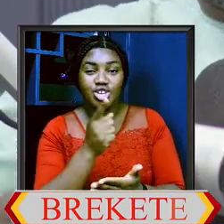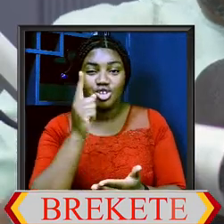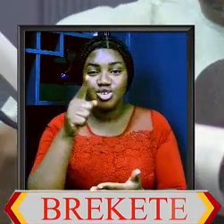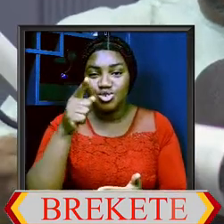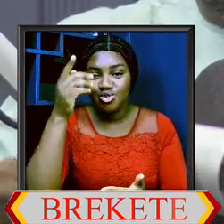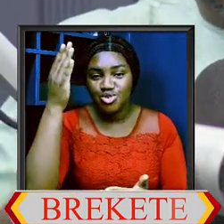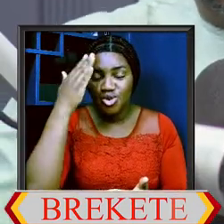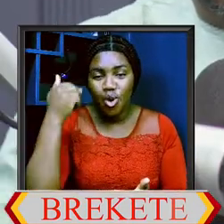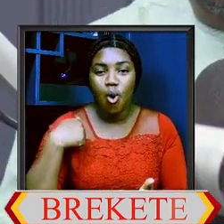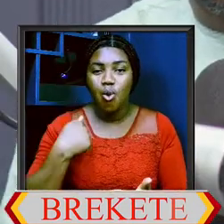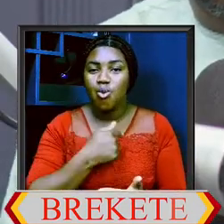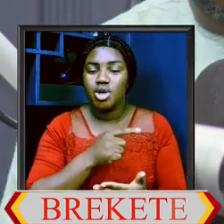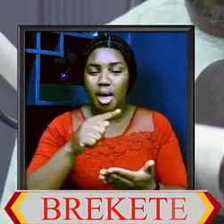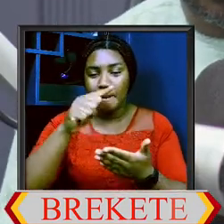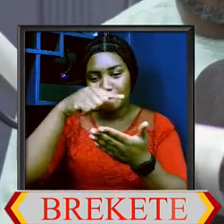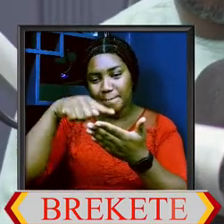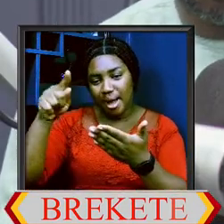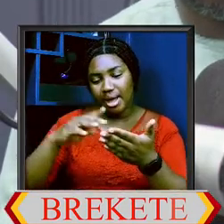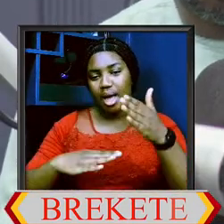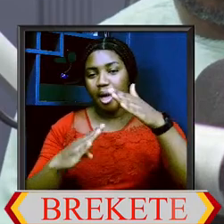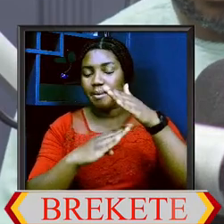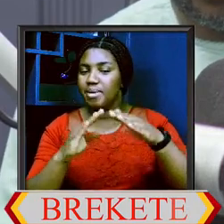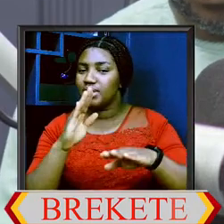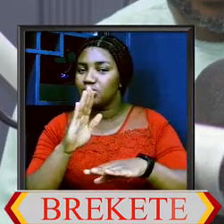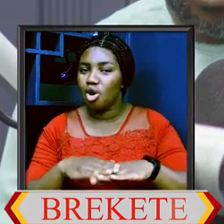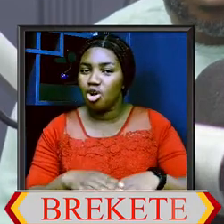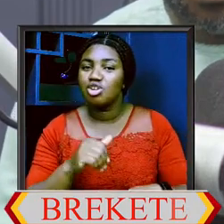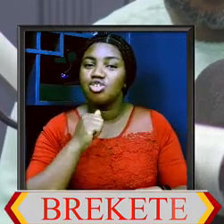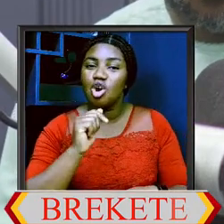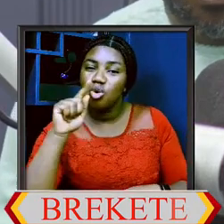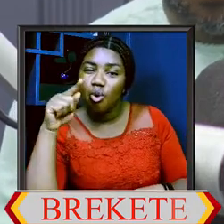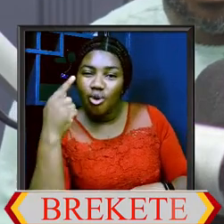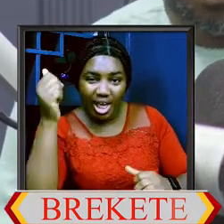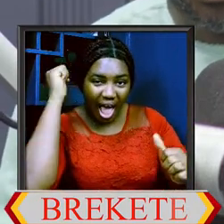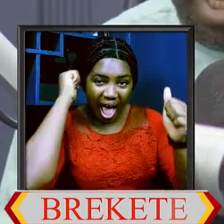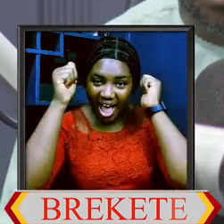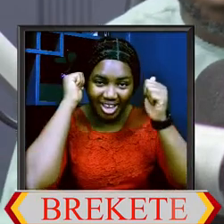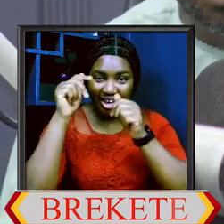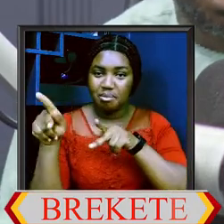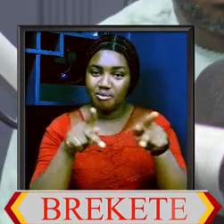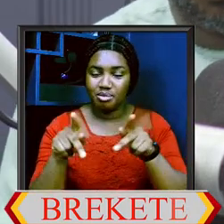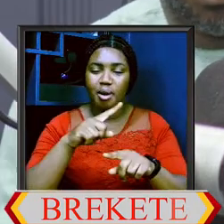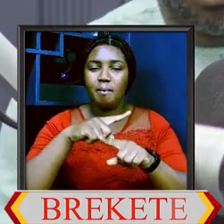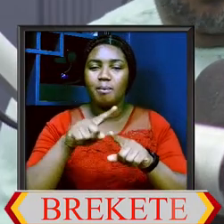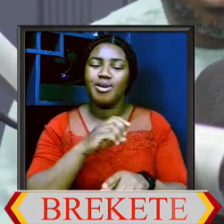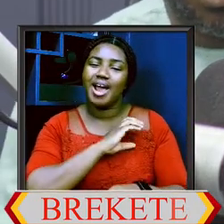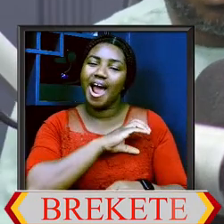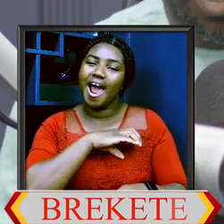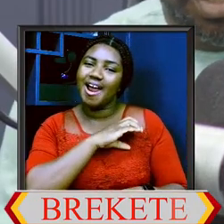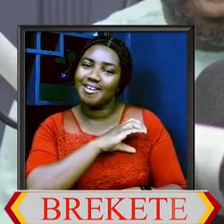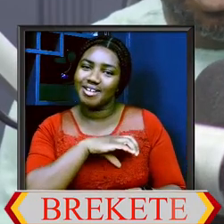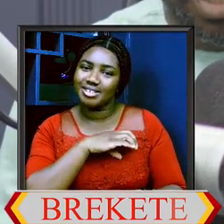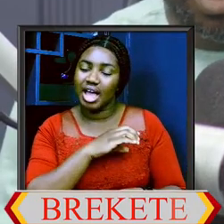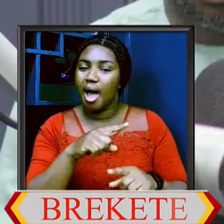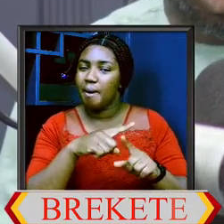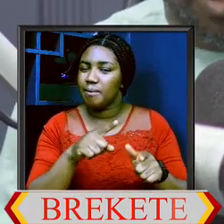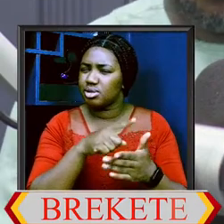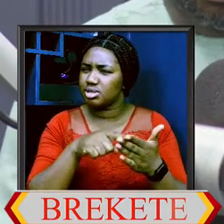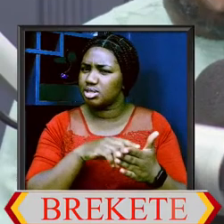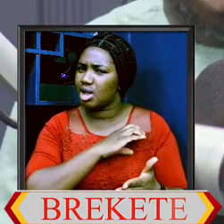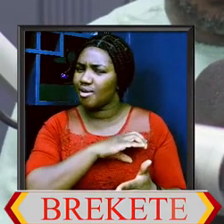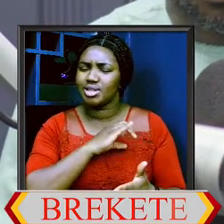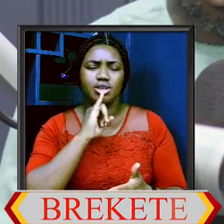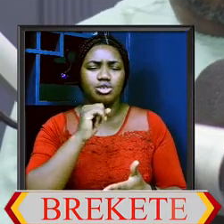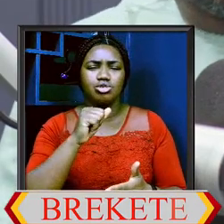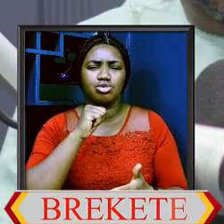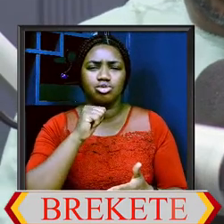Mark based on you know uh not only academic performance but character but this character is